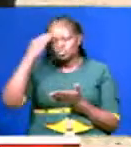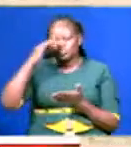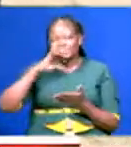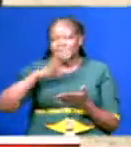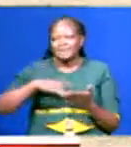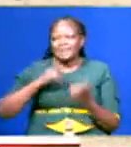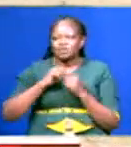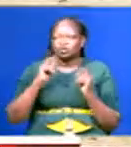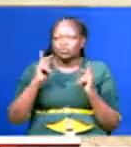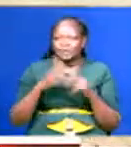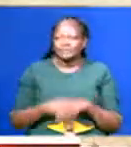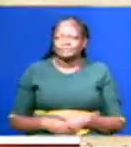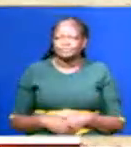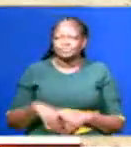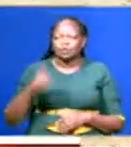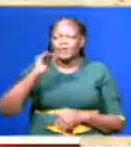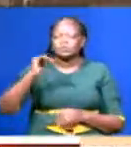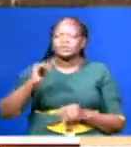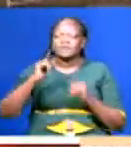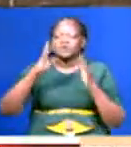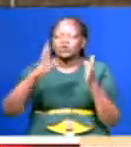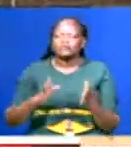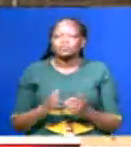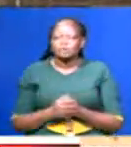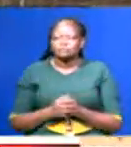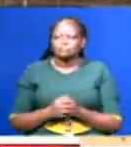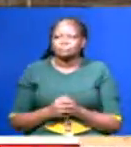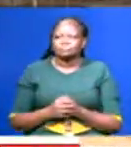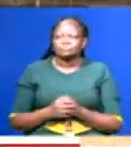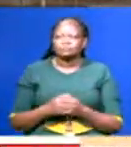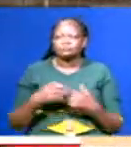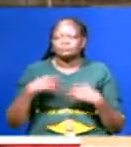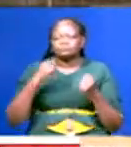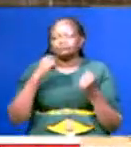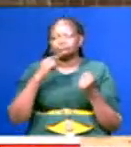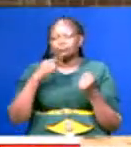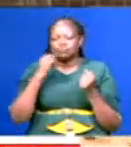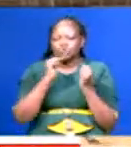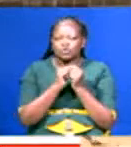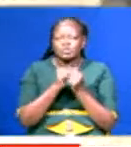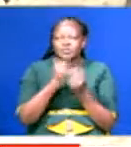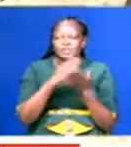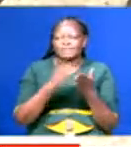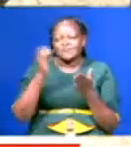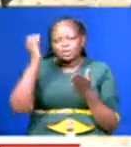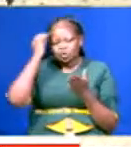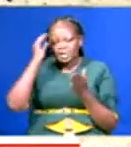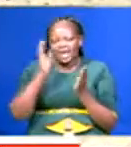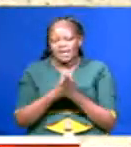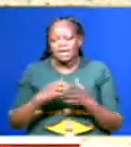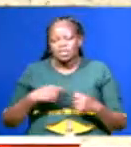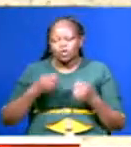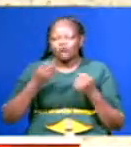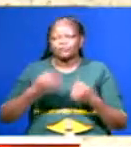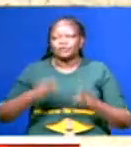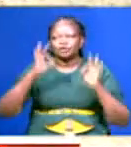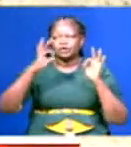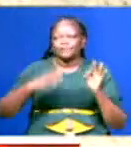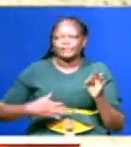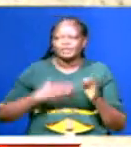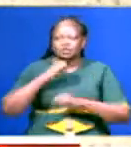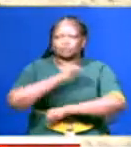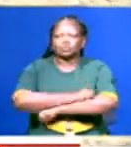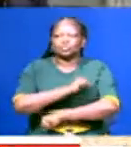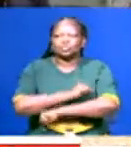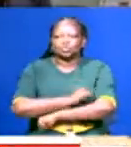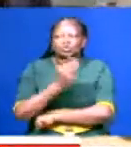Nairobi County Director of Preventive and Promotive Health, Carol Ngunu, who together with a section of education and health officials visited the school on